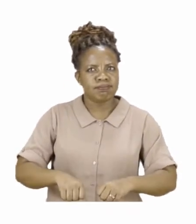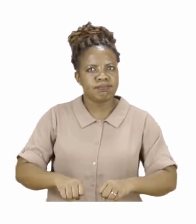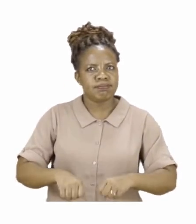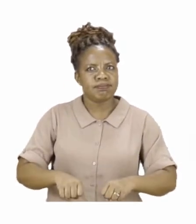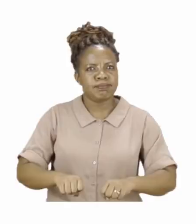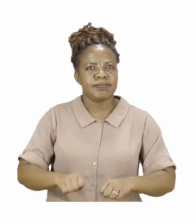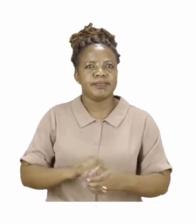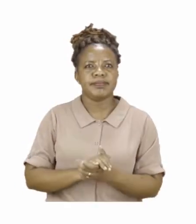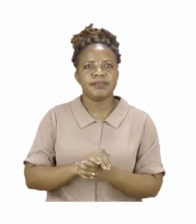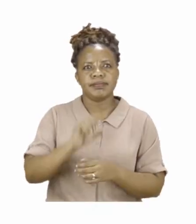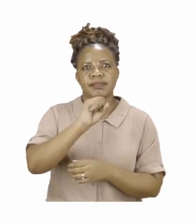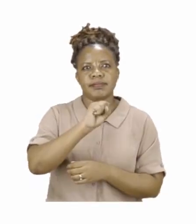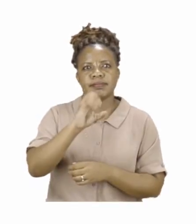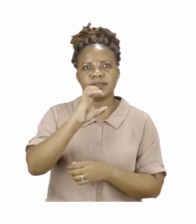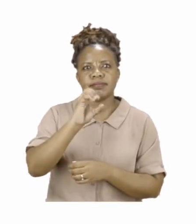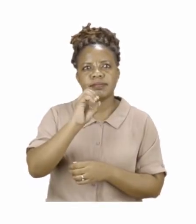scooter,